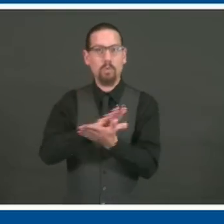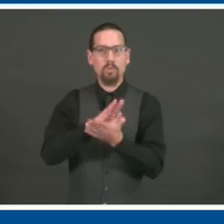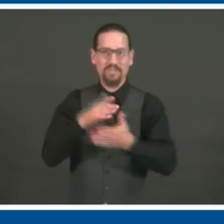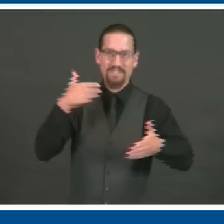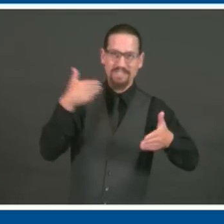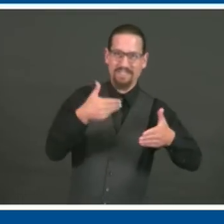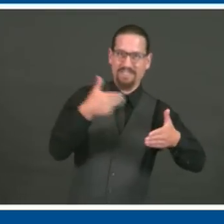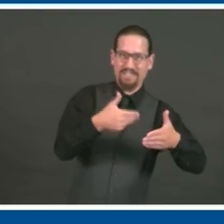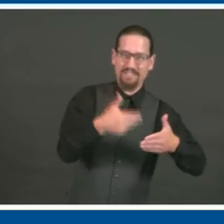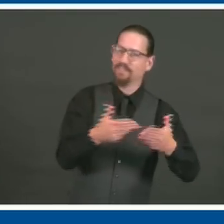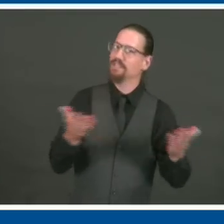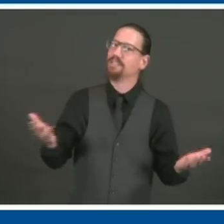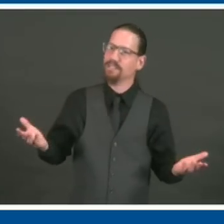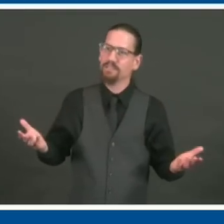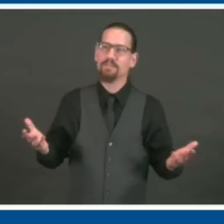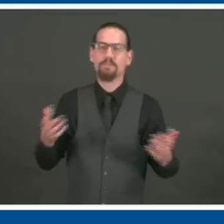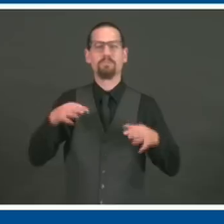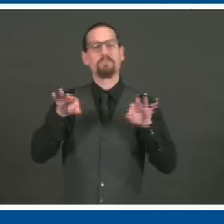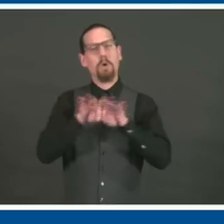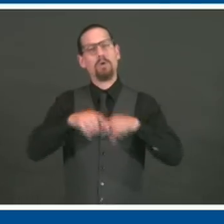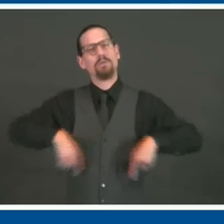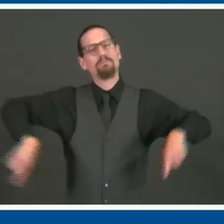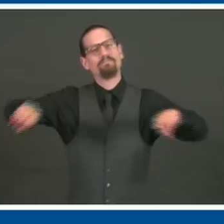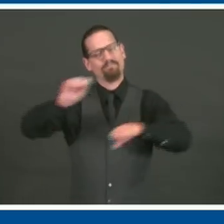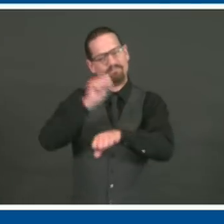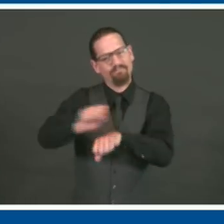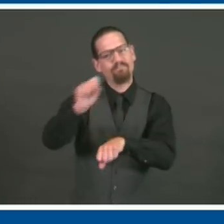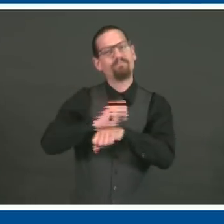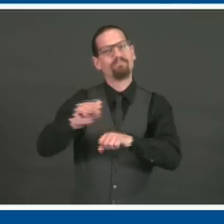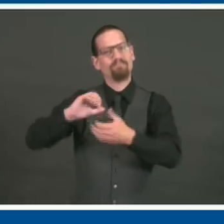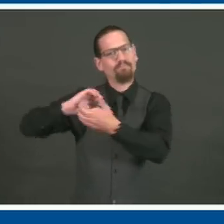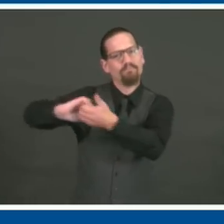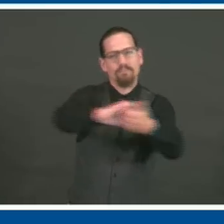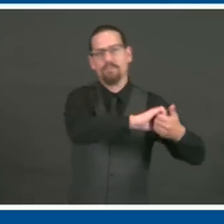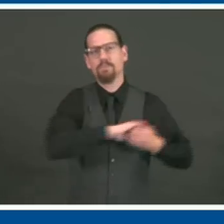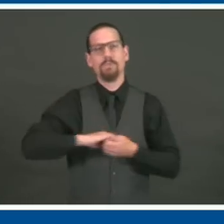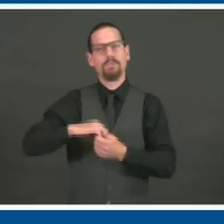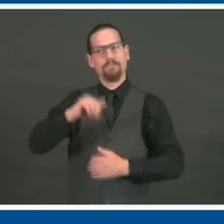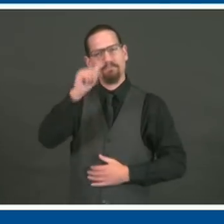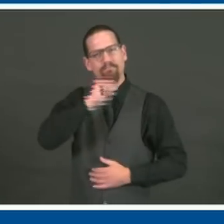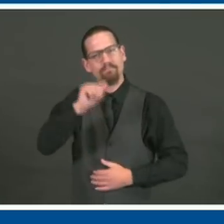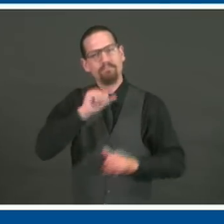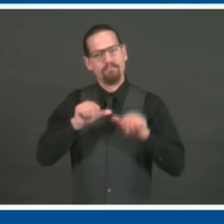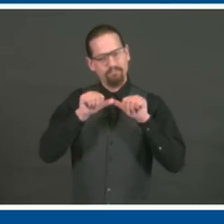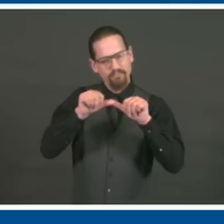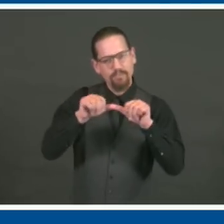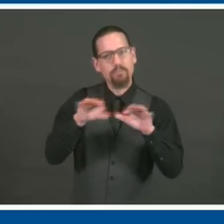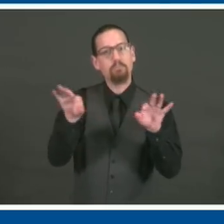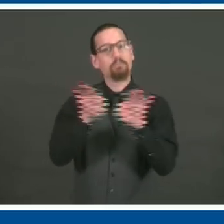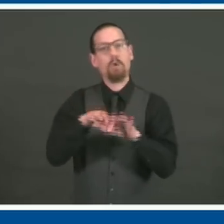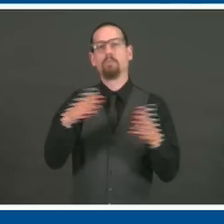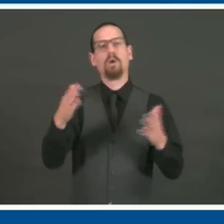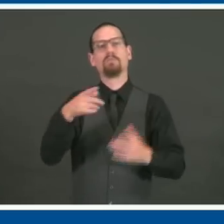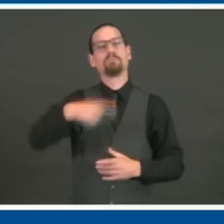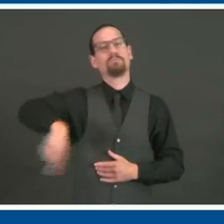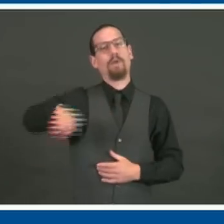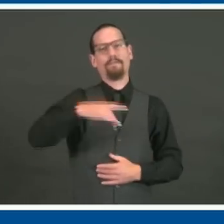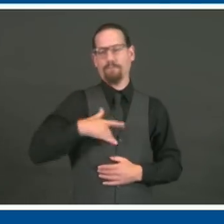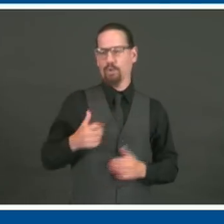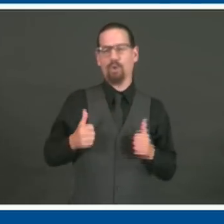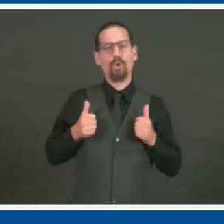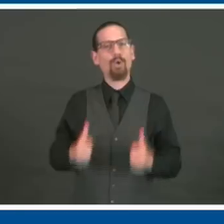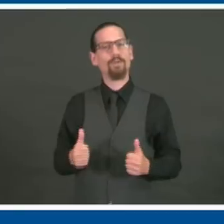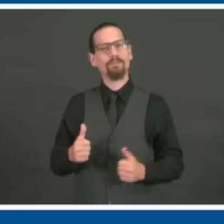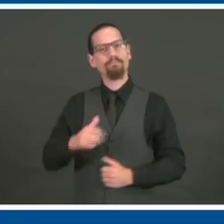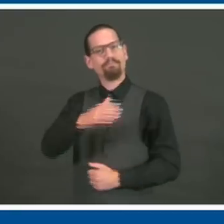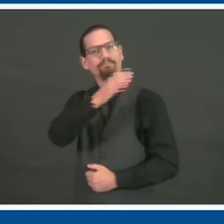bit harder. Let's keep it up. Let's try even harder. But you should feel good about yourselves because, you know, this is the result.